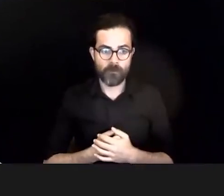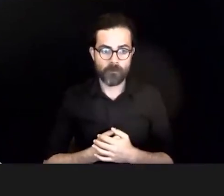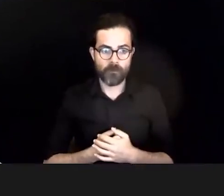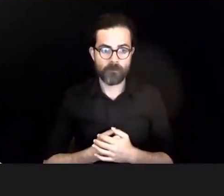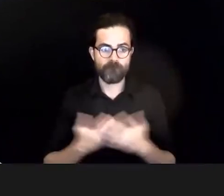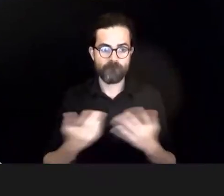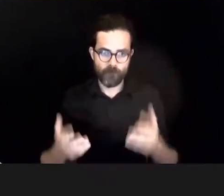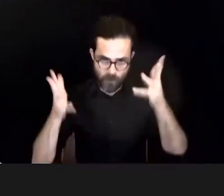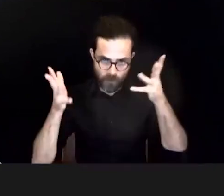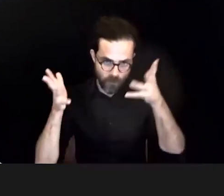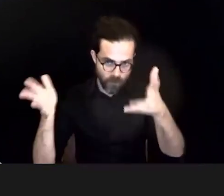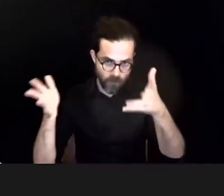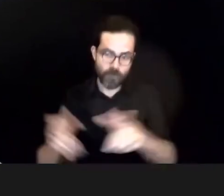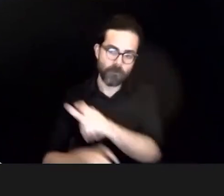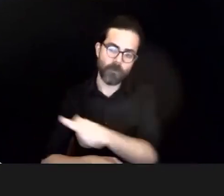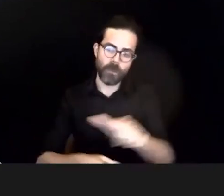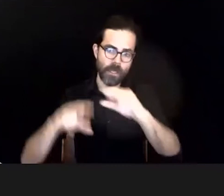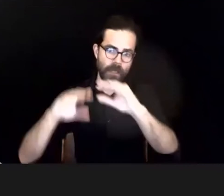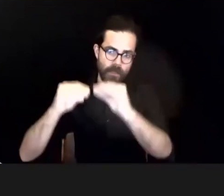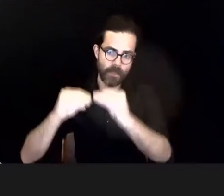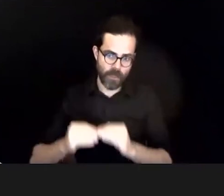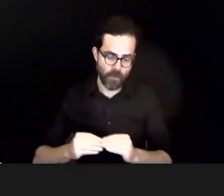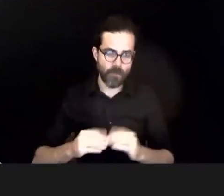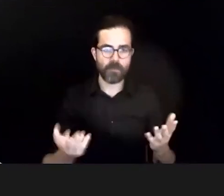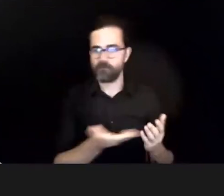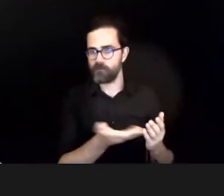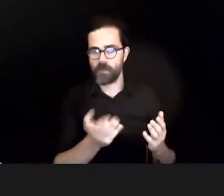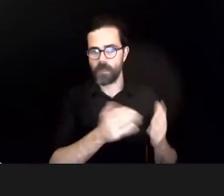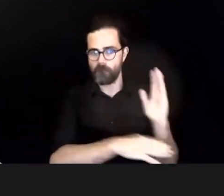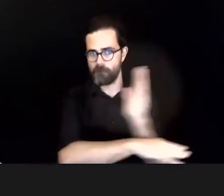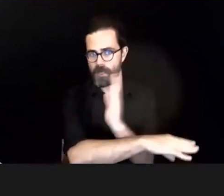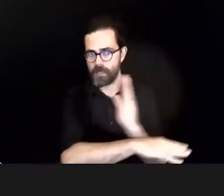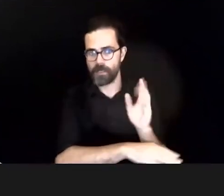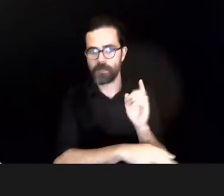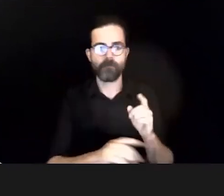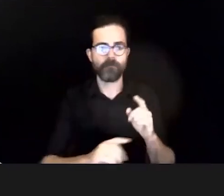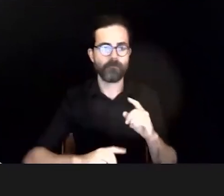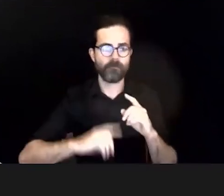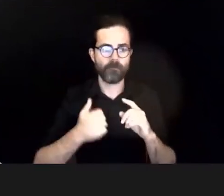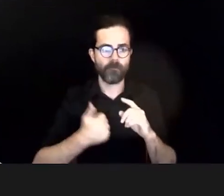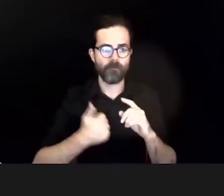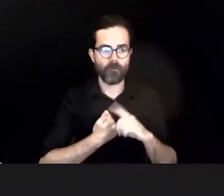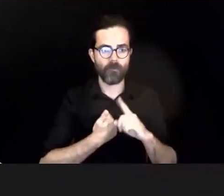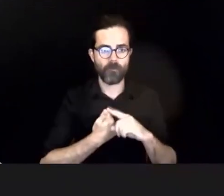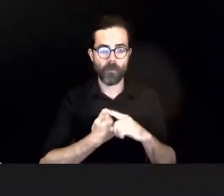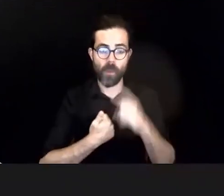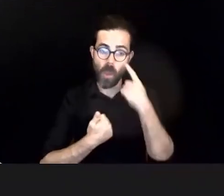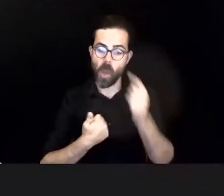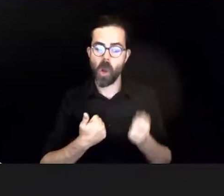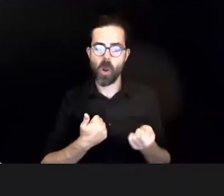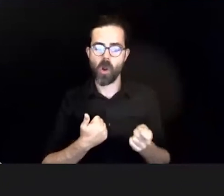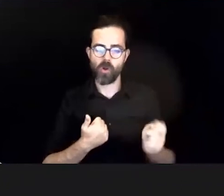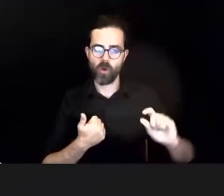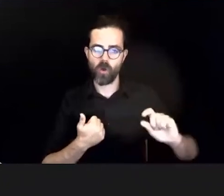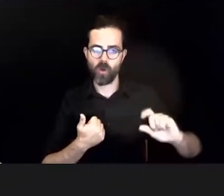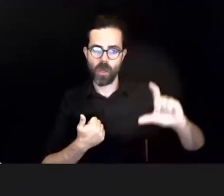manufacturers. First of all, appropriate front and control size, but also